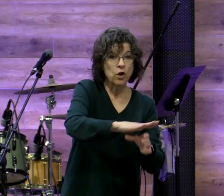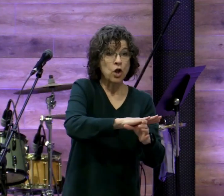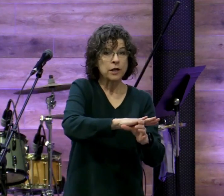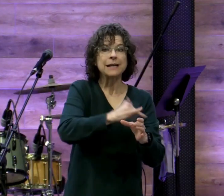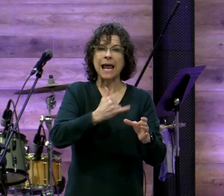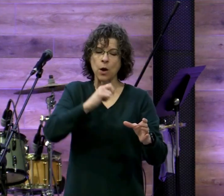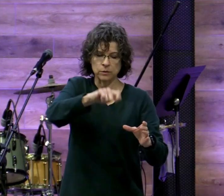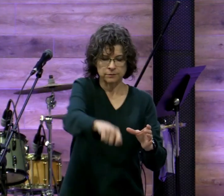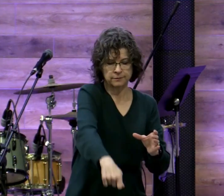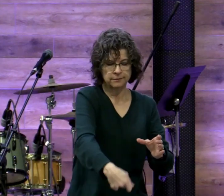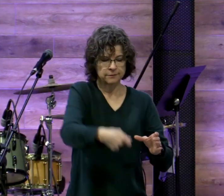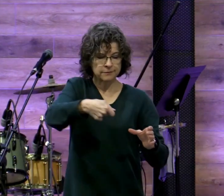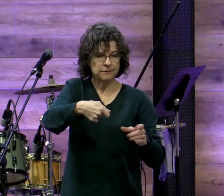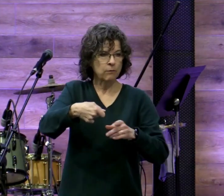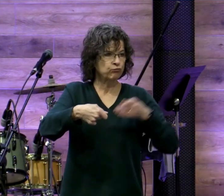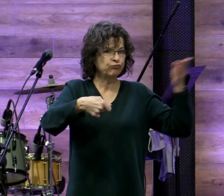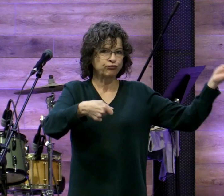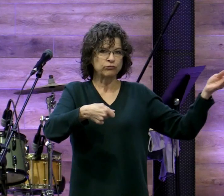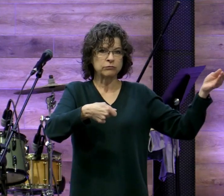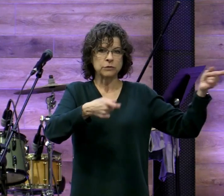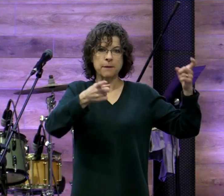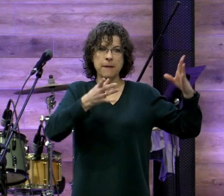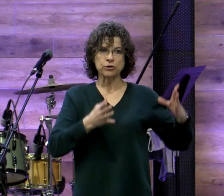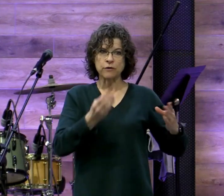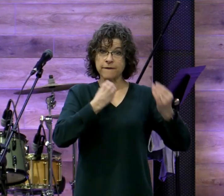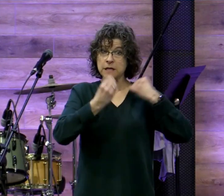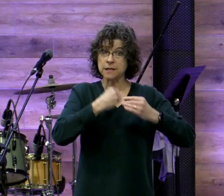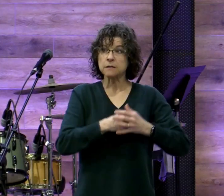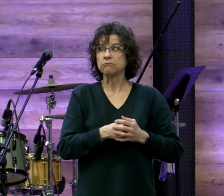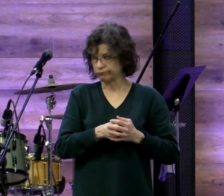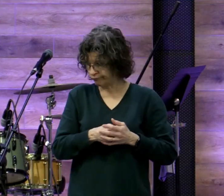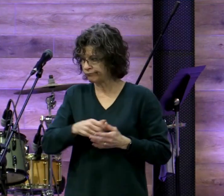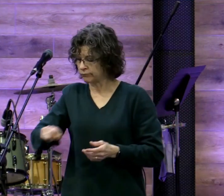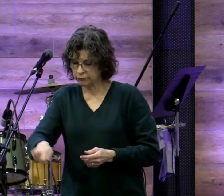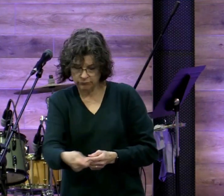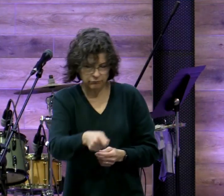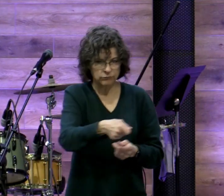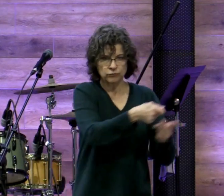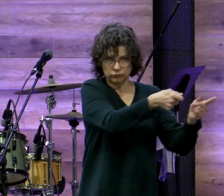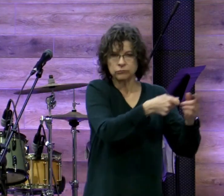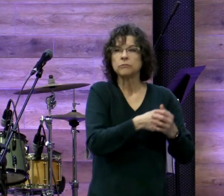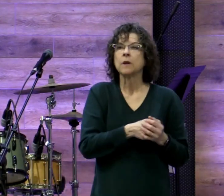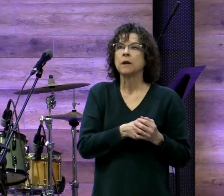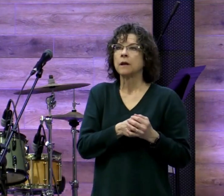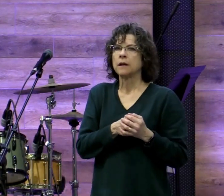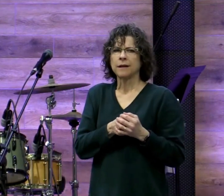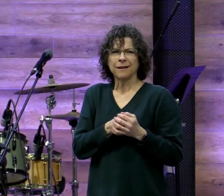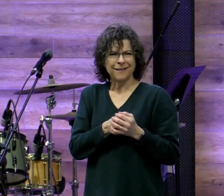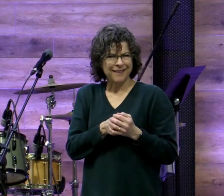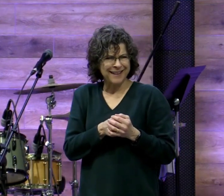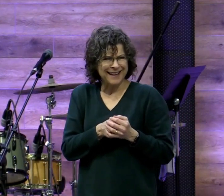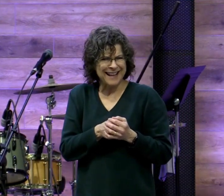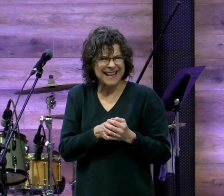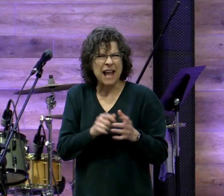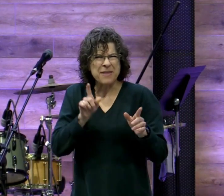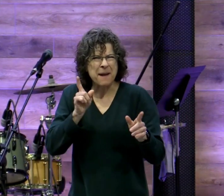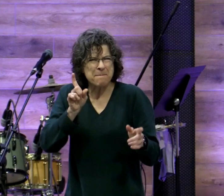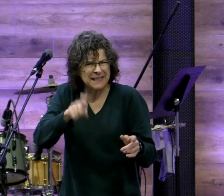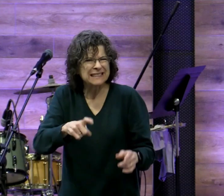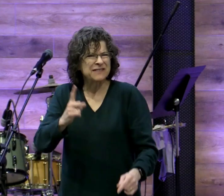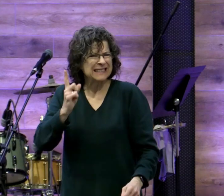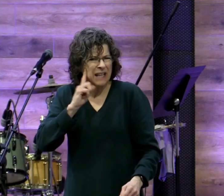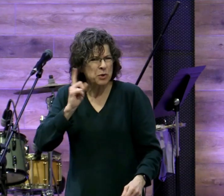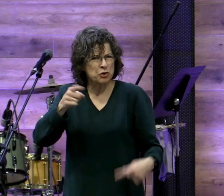draw some out and take it to the master of feast. So they took it. Do you have any idea how crazy that